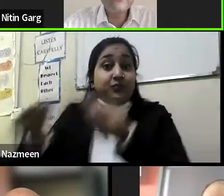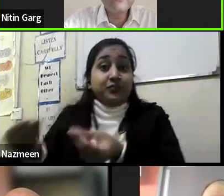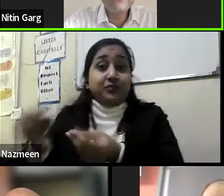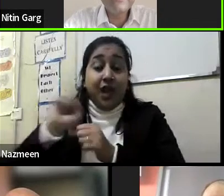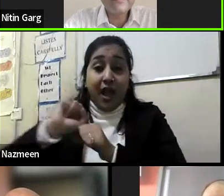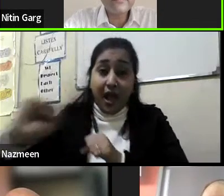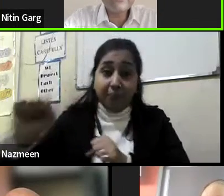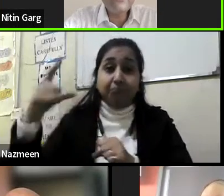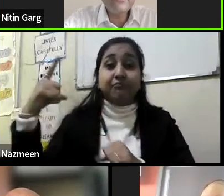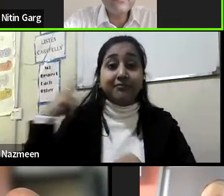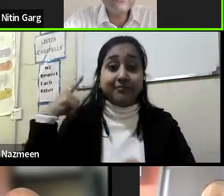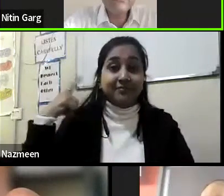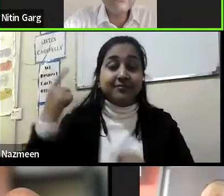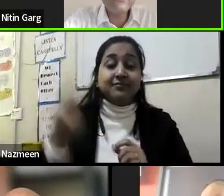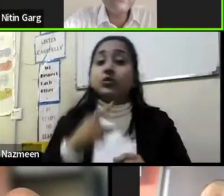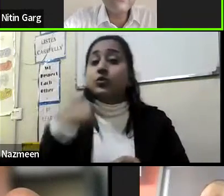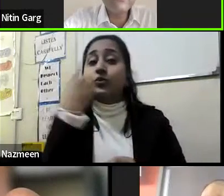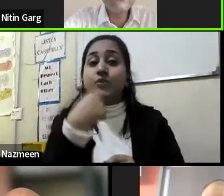Bhatnagar.